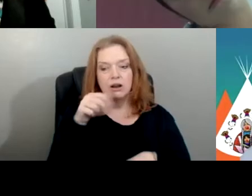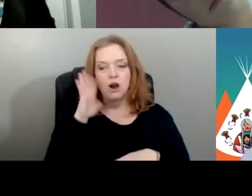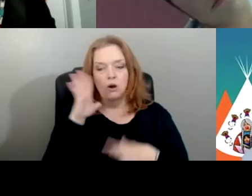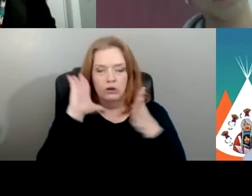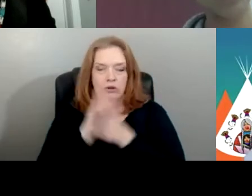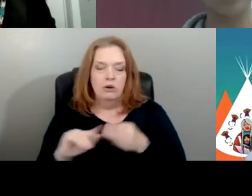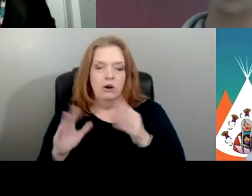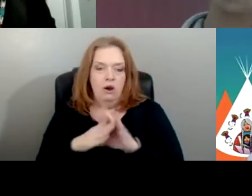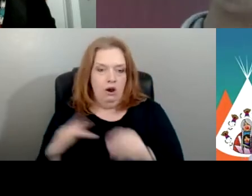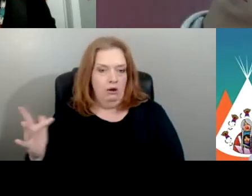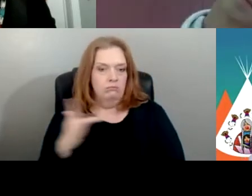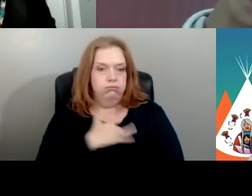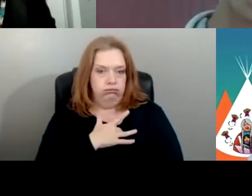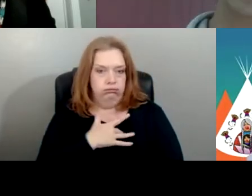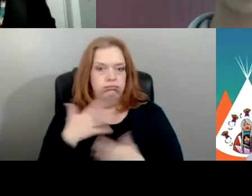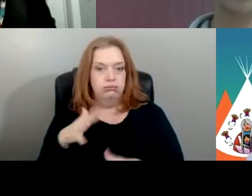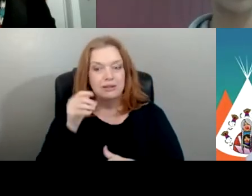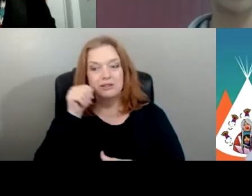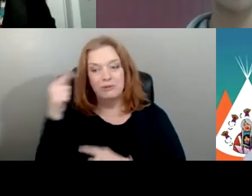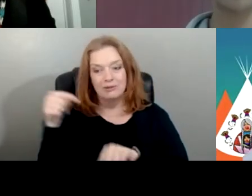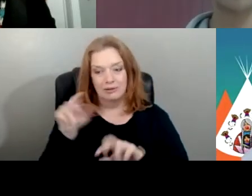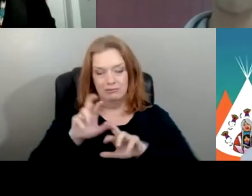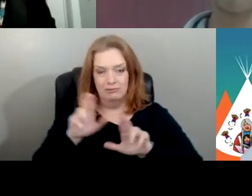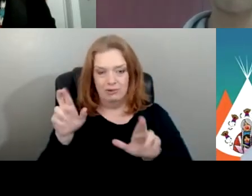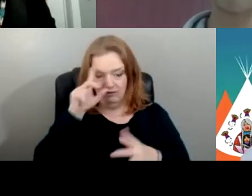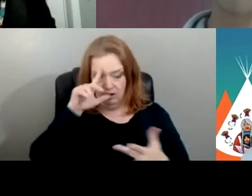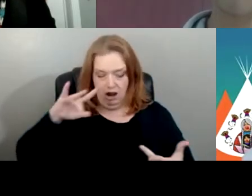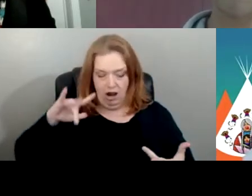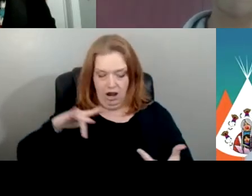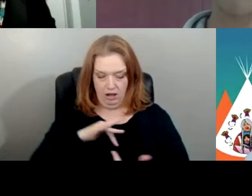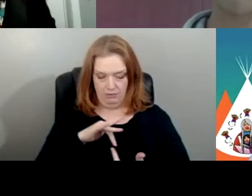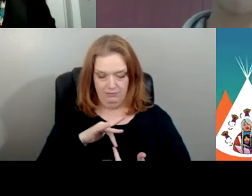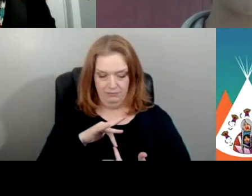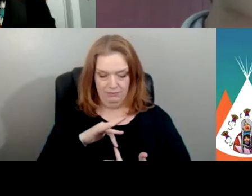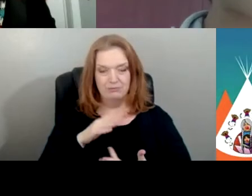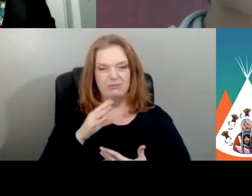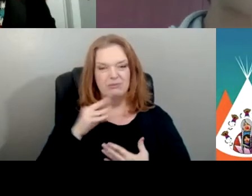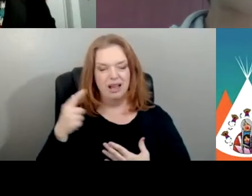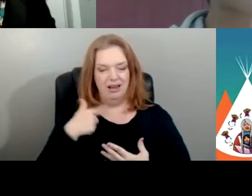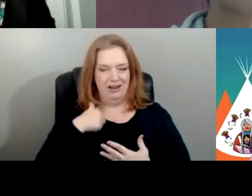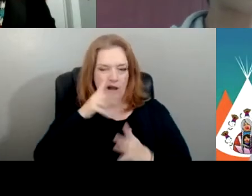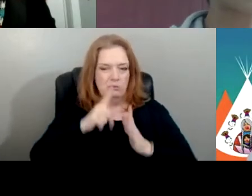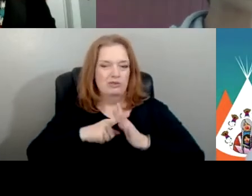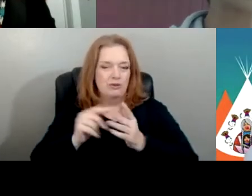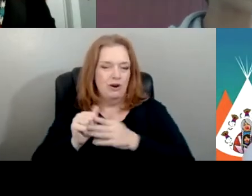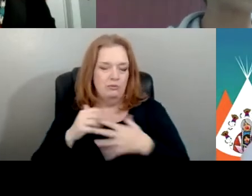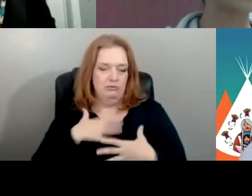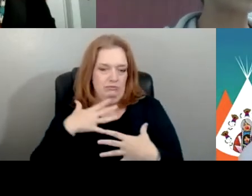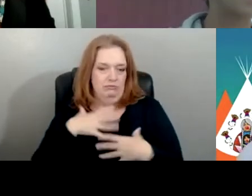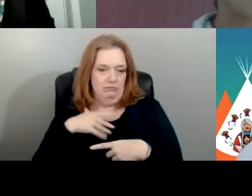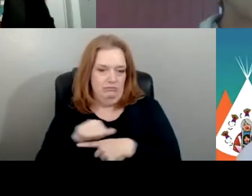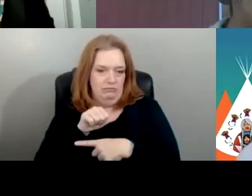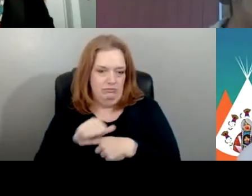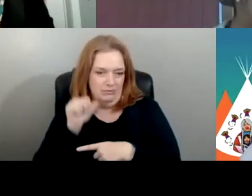storytelling piece. So come grounded tomorrow. And then I will also lead us through a grounding exercise in the morning when we get started. So with that